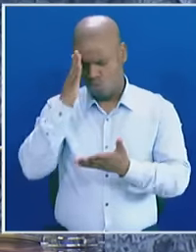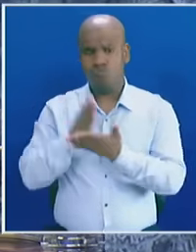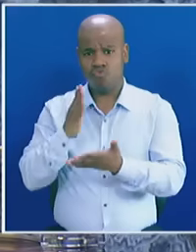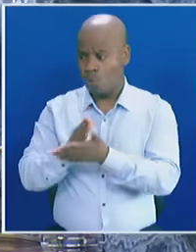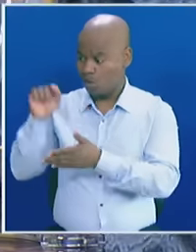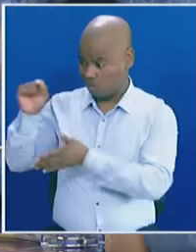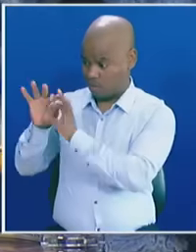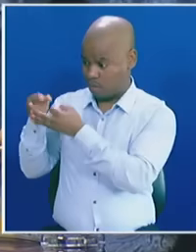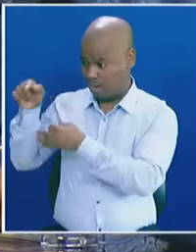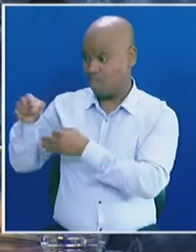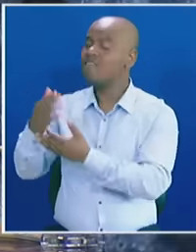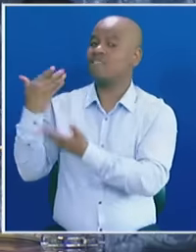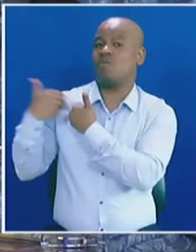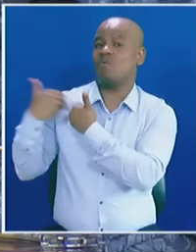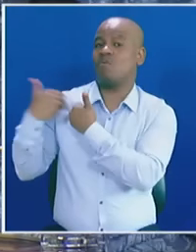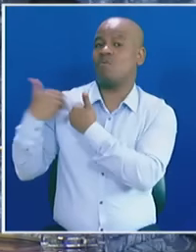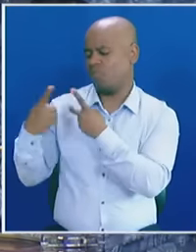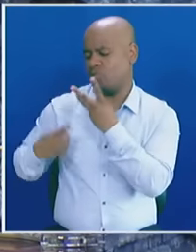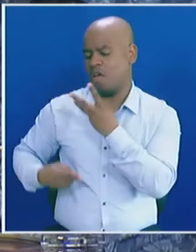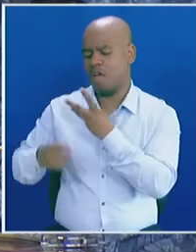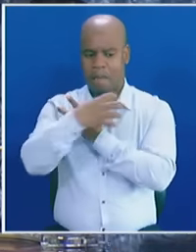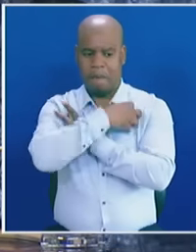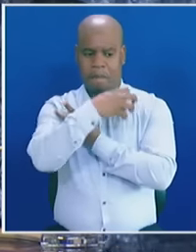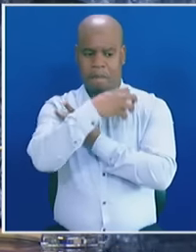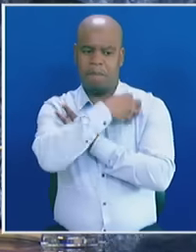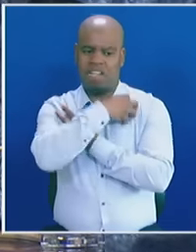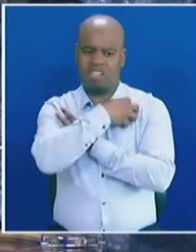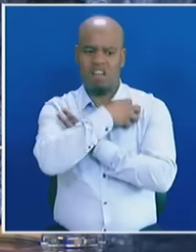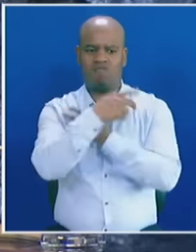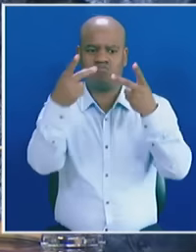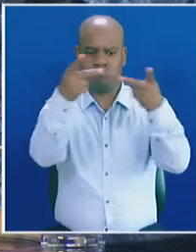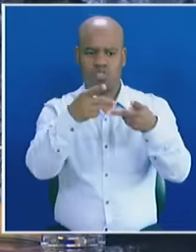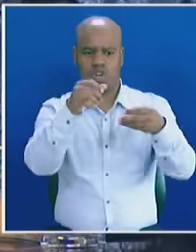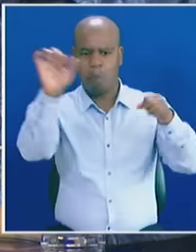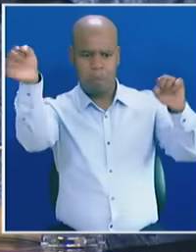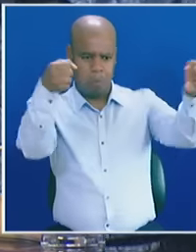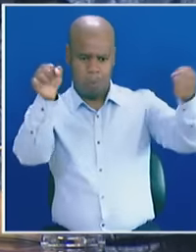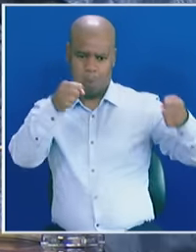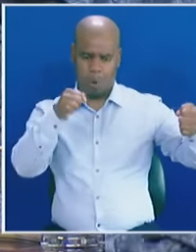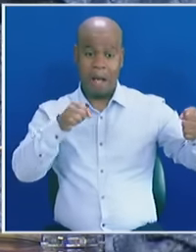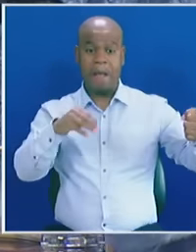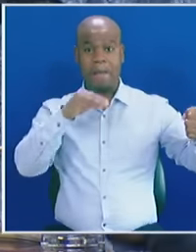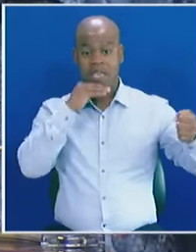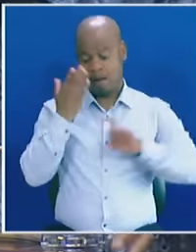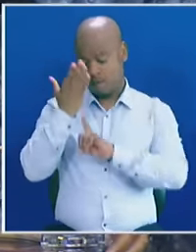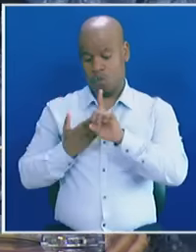Gupta family is responsible for appointment of ministers, it means Mr. Zuma has handed over powers assigned to